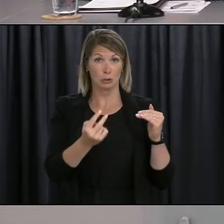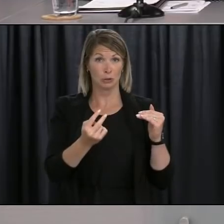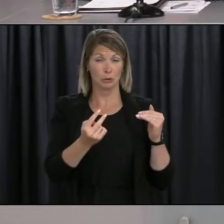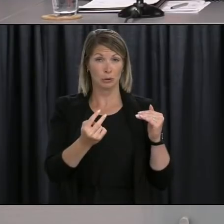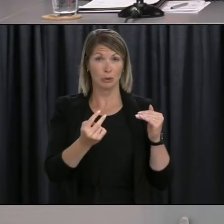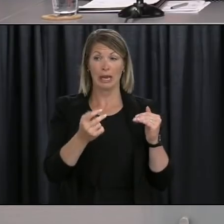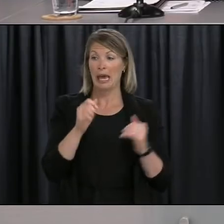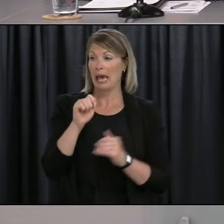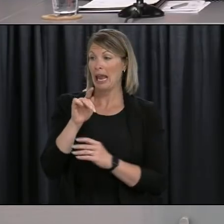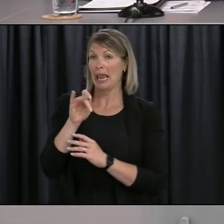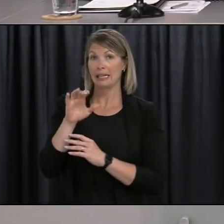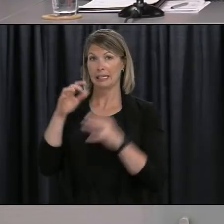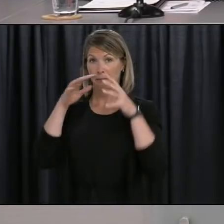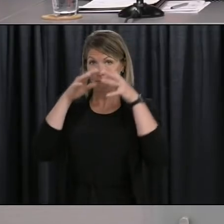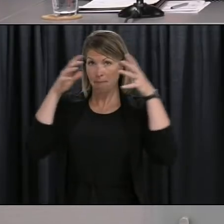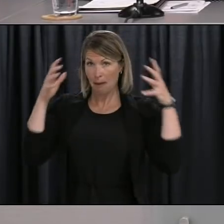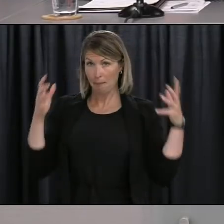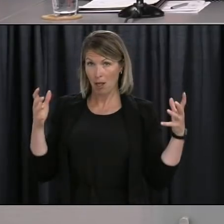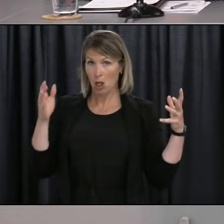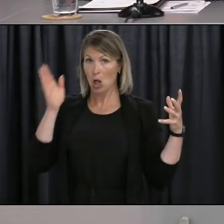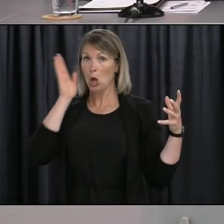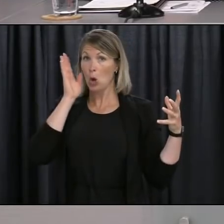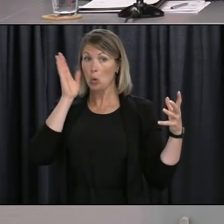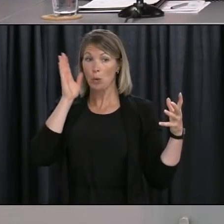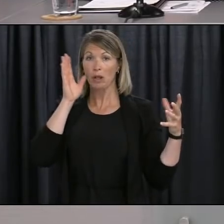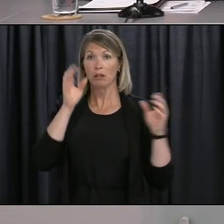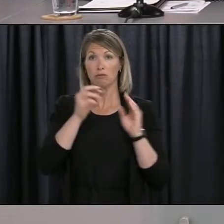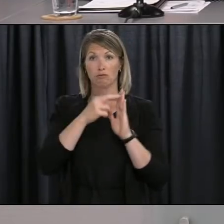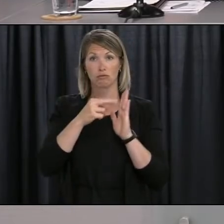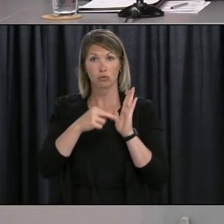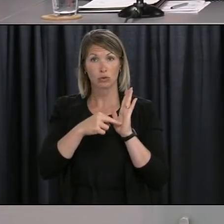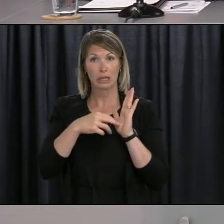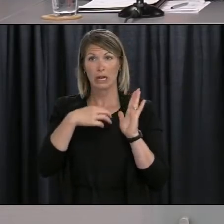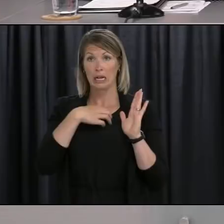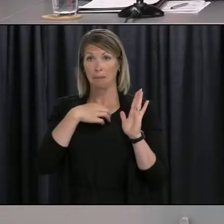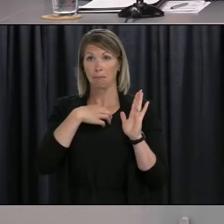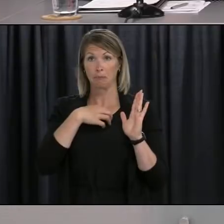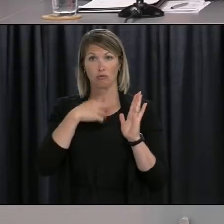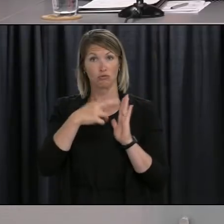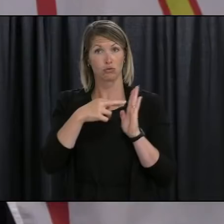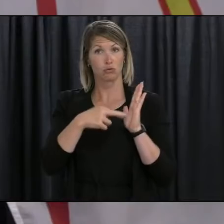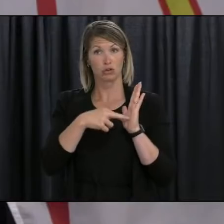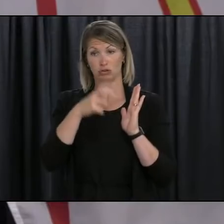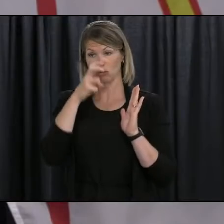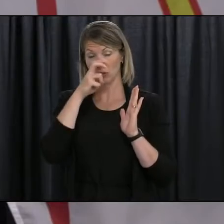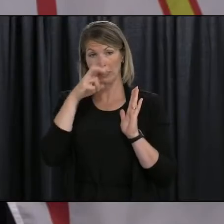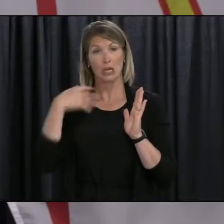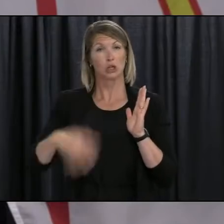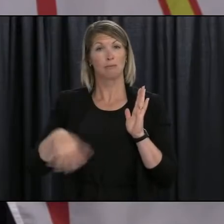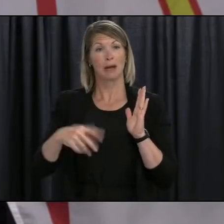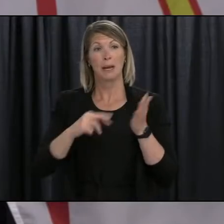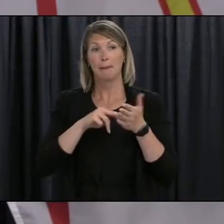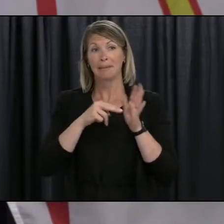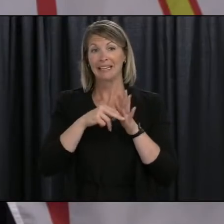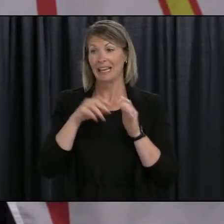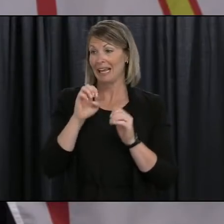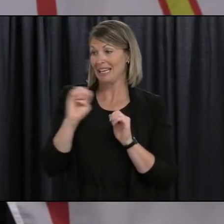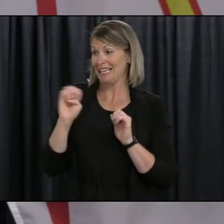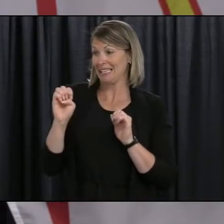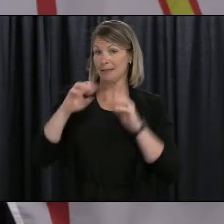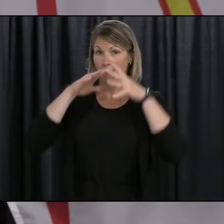too restrictive. Will we see any of those lift in the next little while? So I think we, certainly we